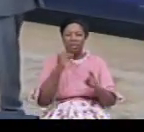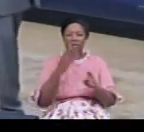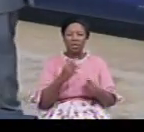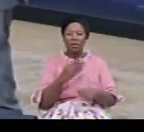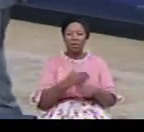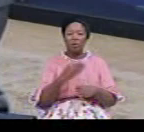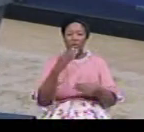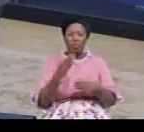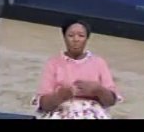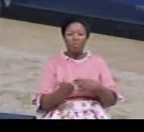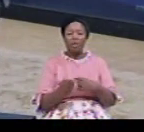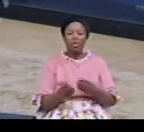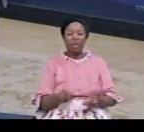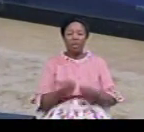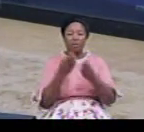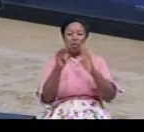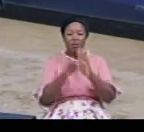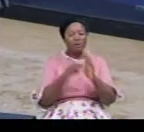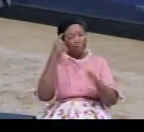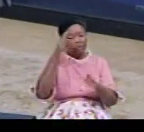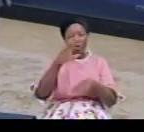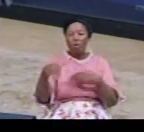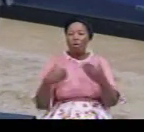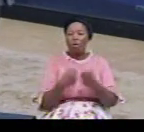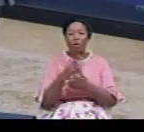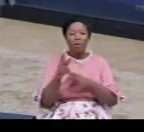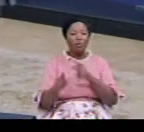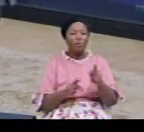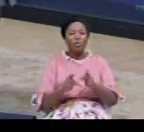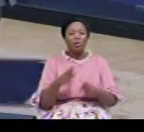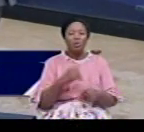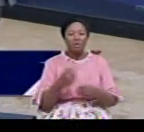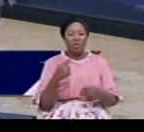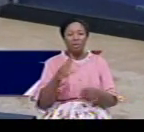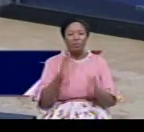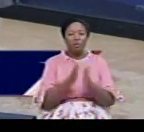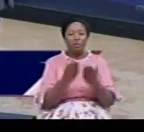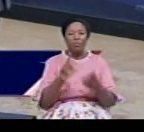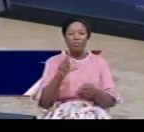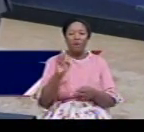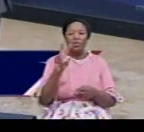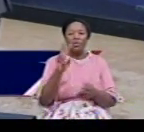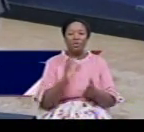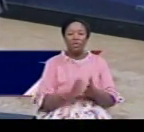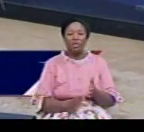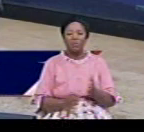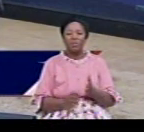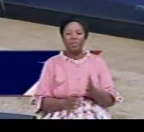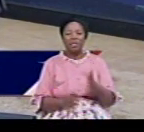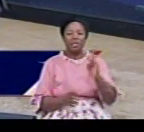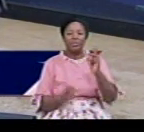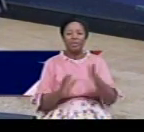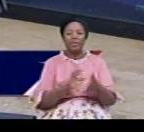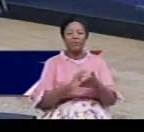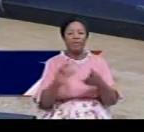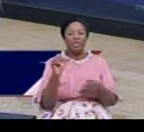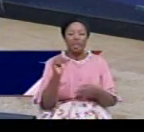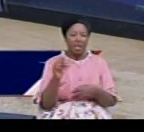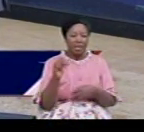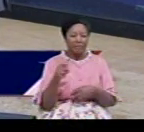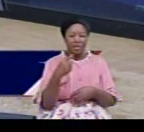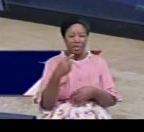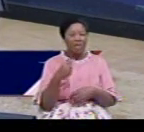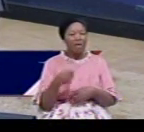atonement for all people. We're coming to Leviticus 17 again, and in verse 11 it says, for